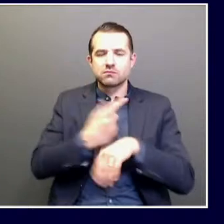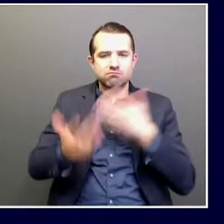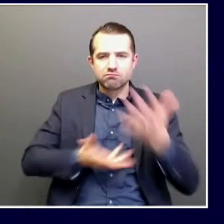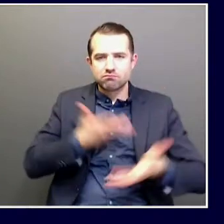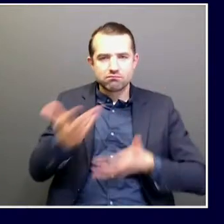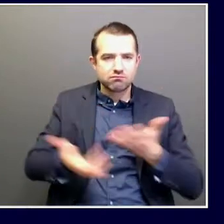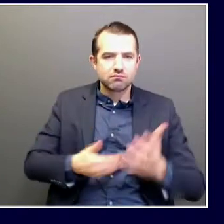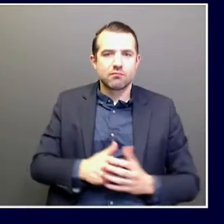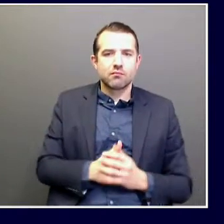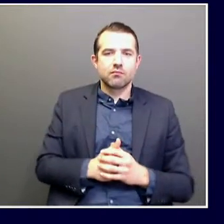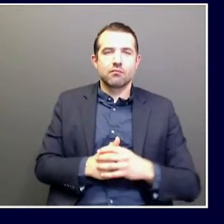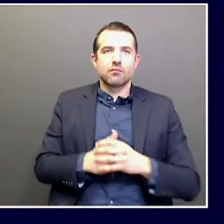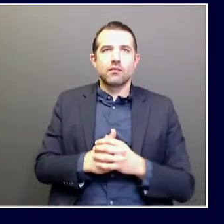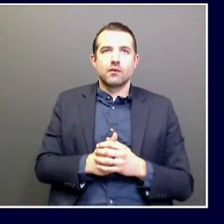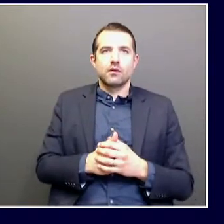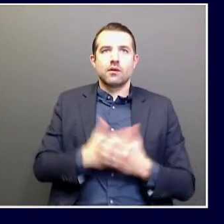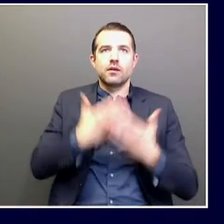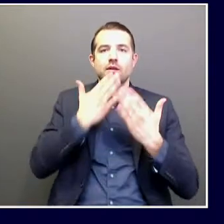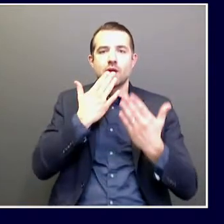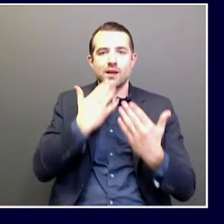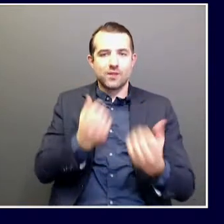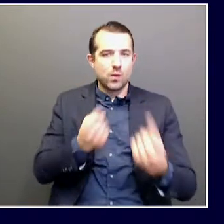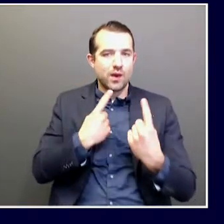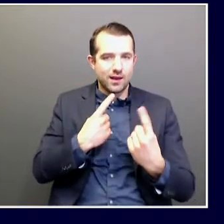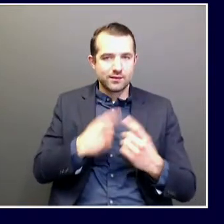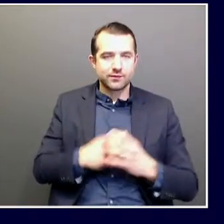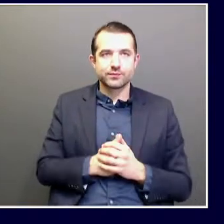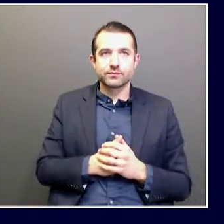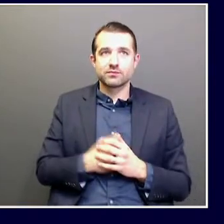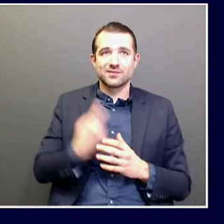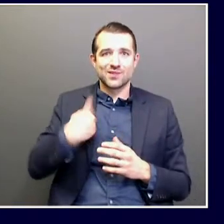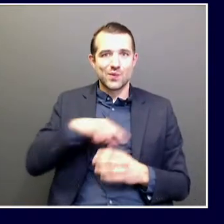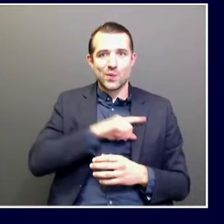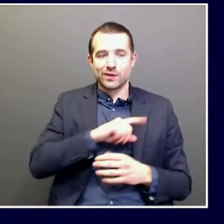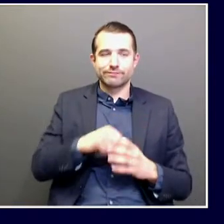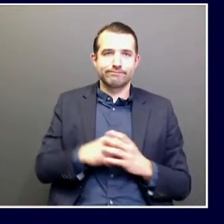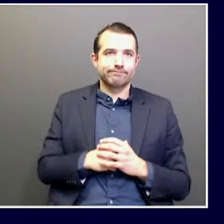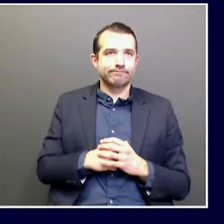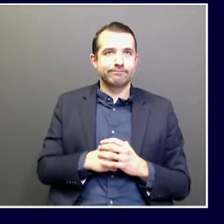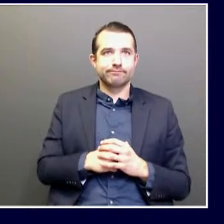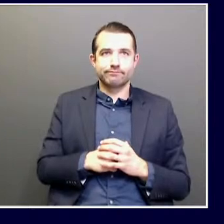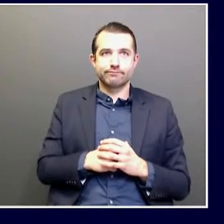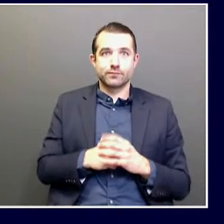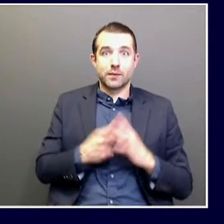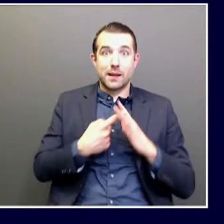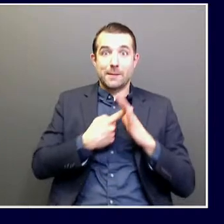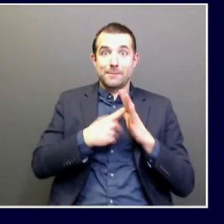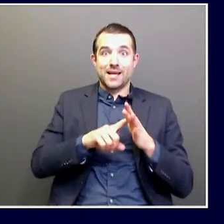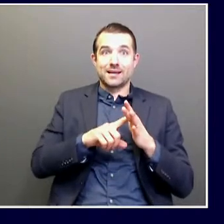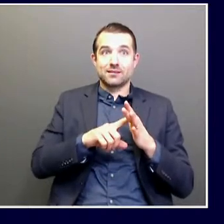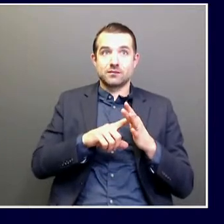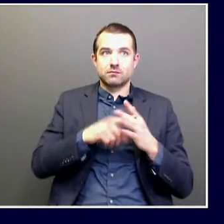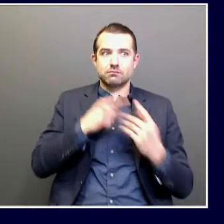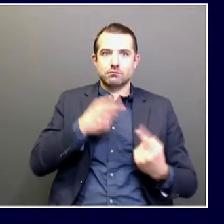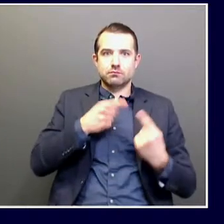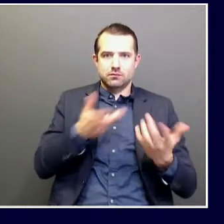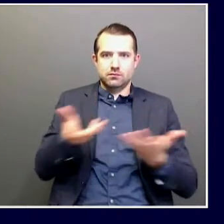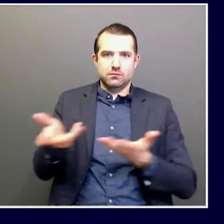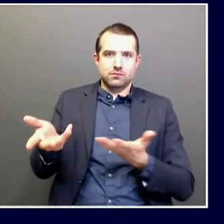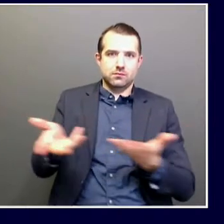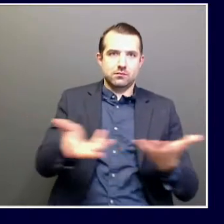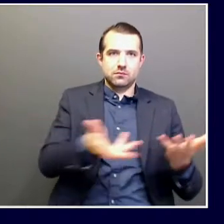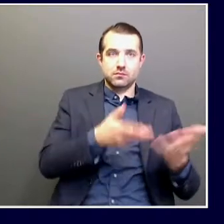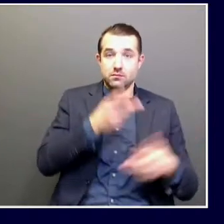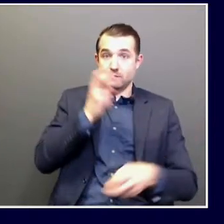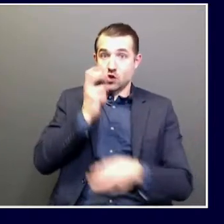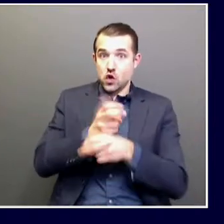of these questions, which I think we all grappled with, are, the first weeks. I'll be honest, I think a lot of folks have just it's good